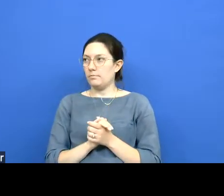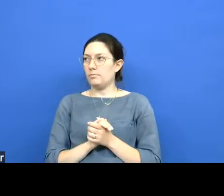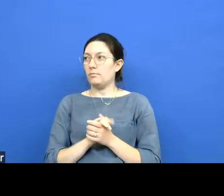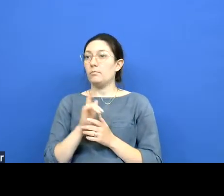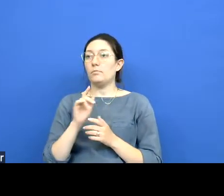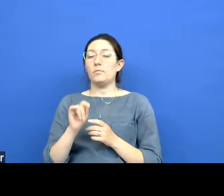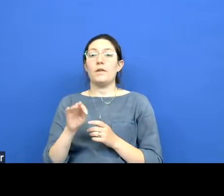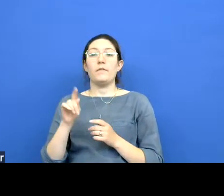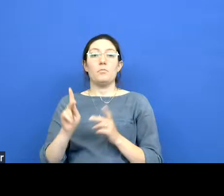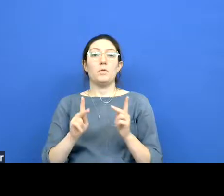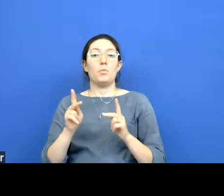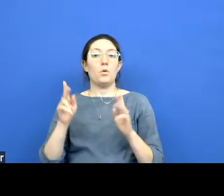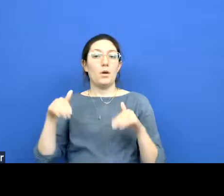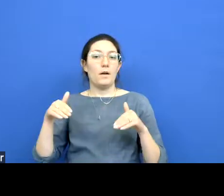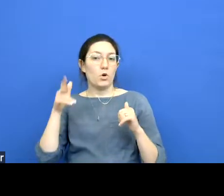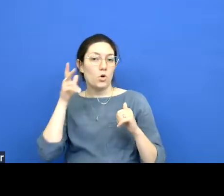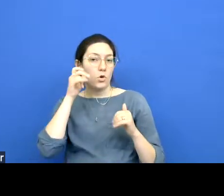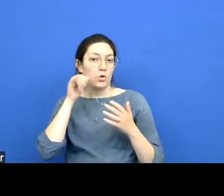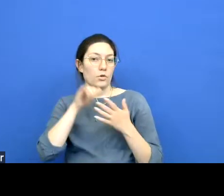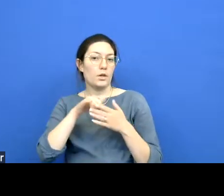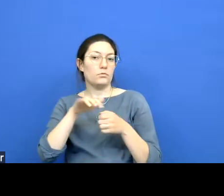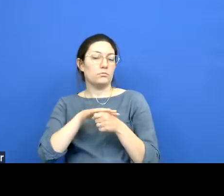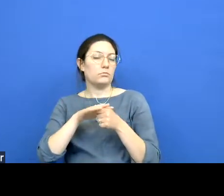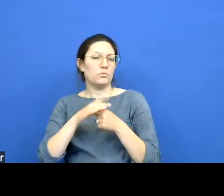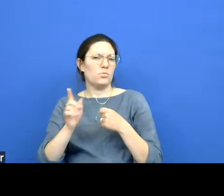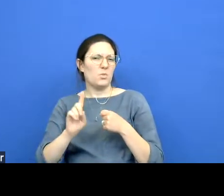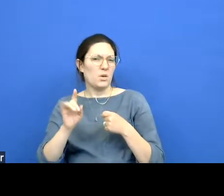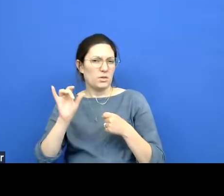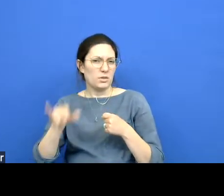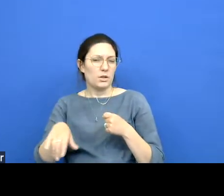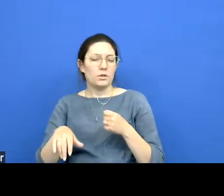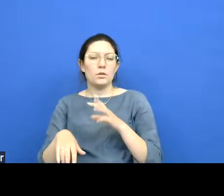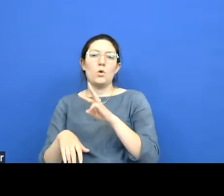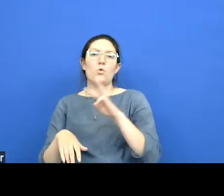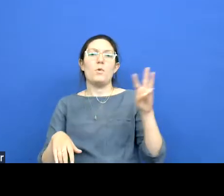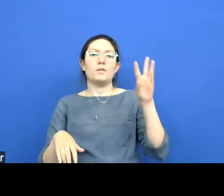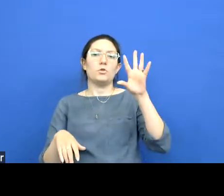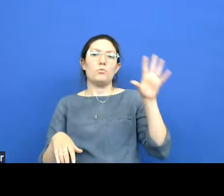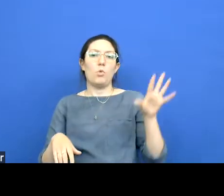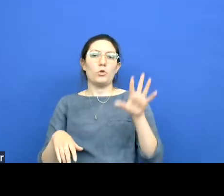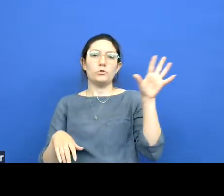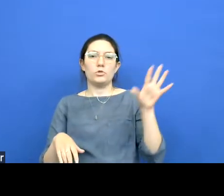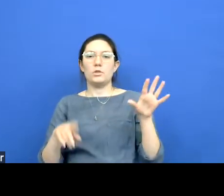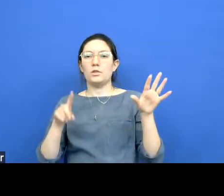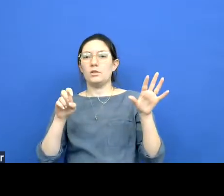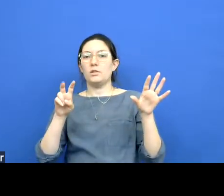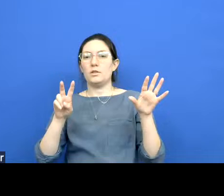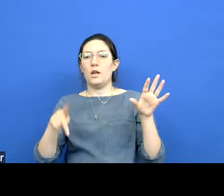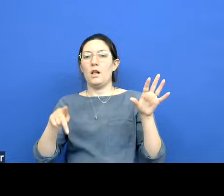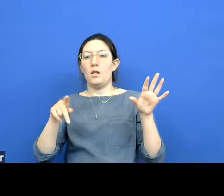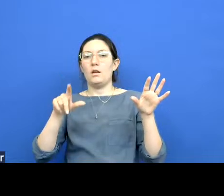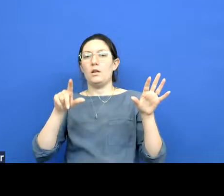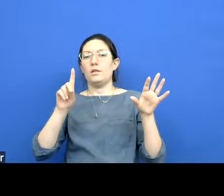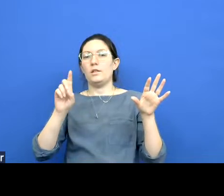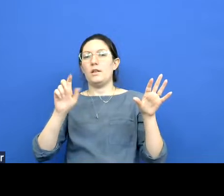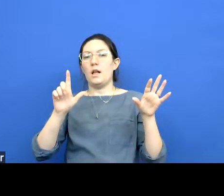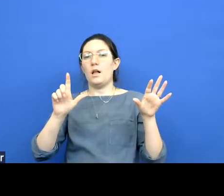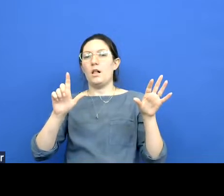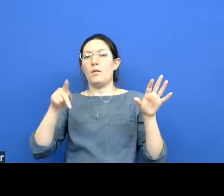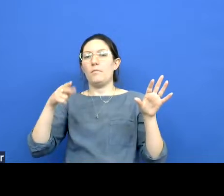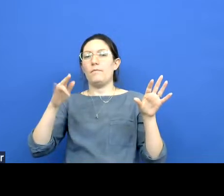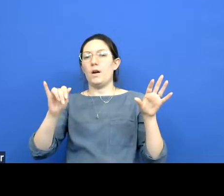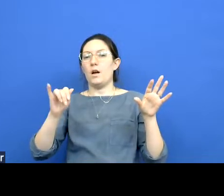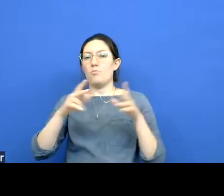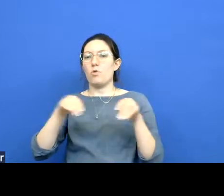not familiar with the site, it's the western portion of the former Delphi property.